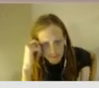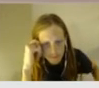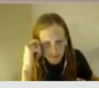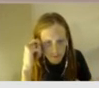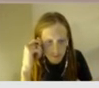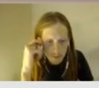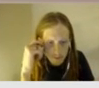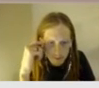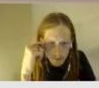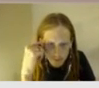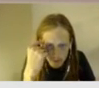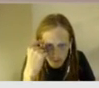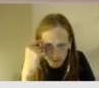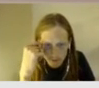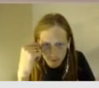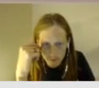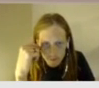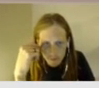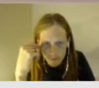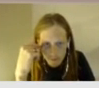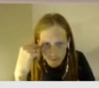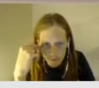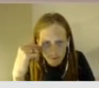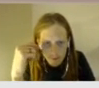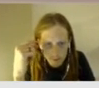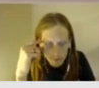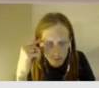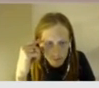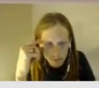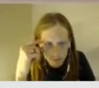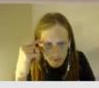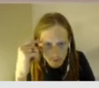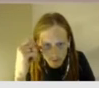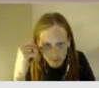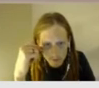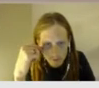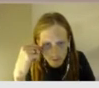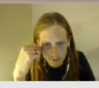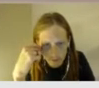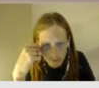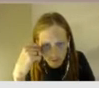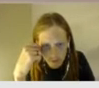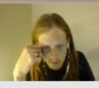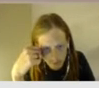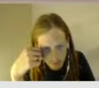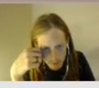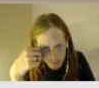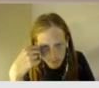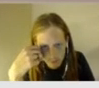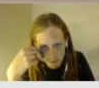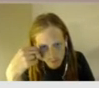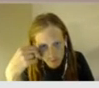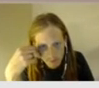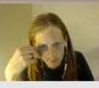arms, she was running back and forth on that block, and she passed me a couple times. I speak no Polish. She didn't